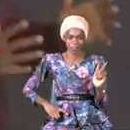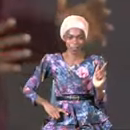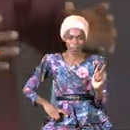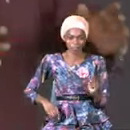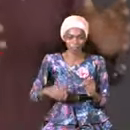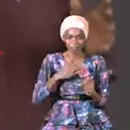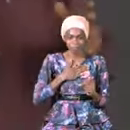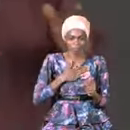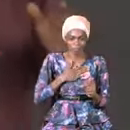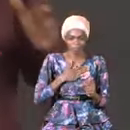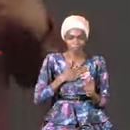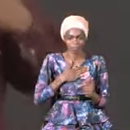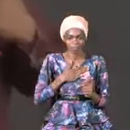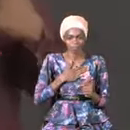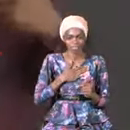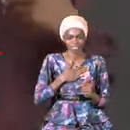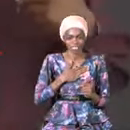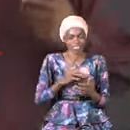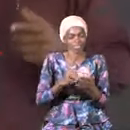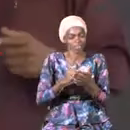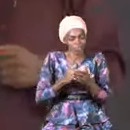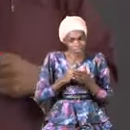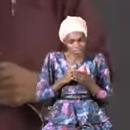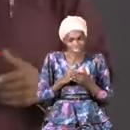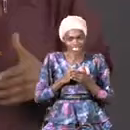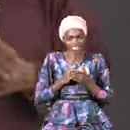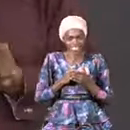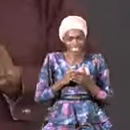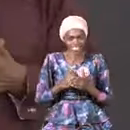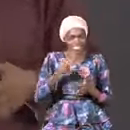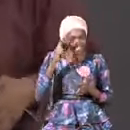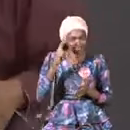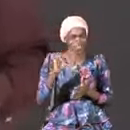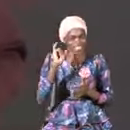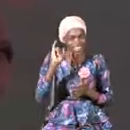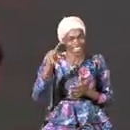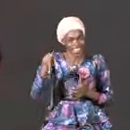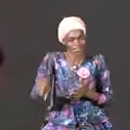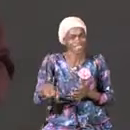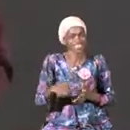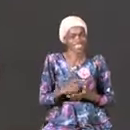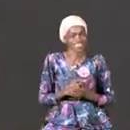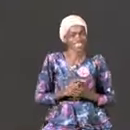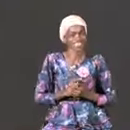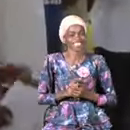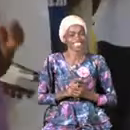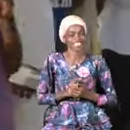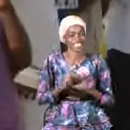My own VIP.